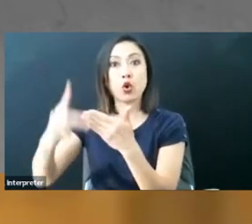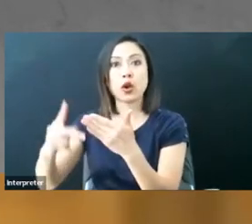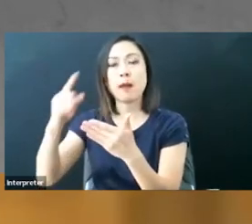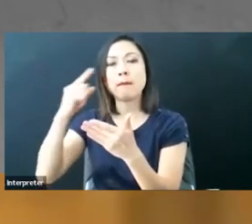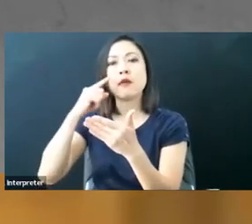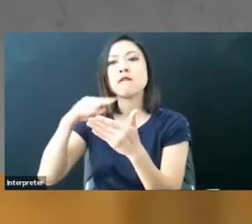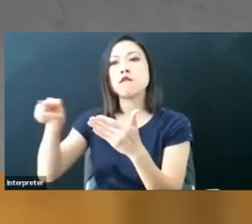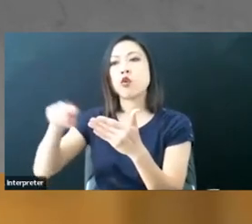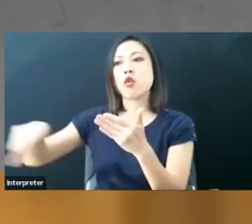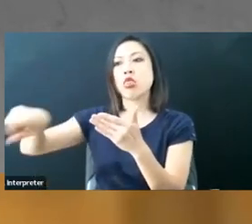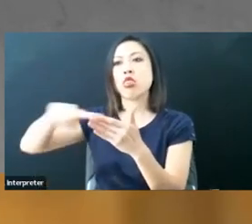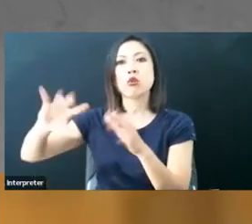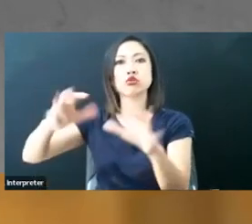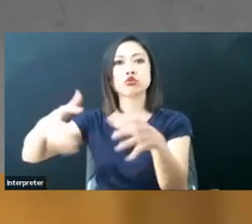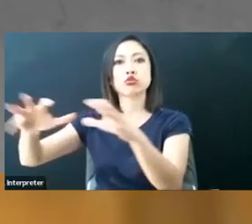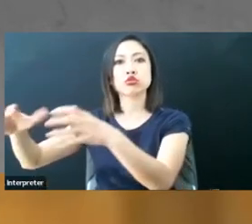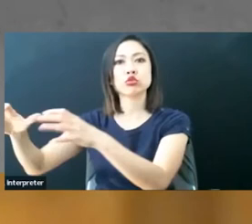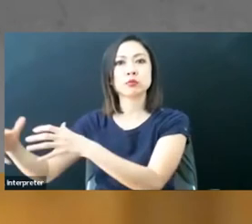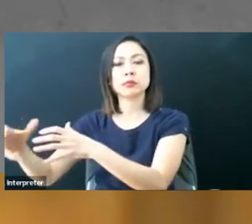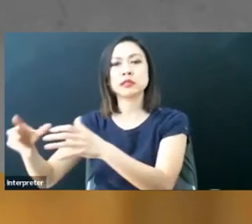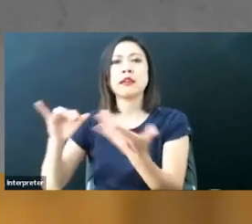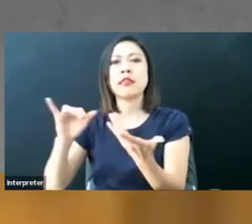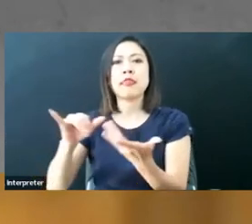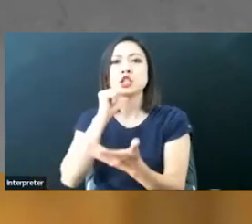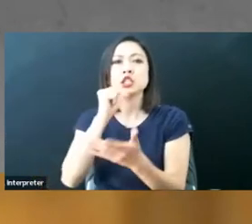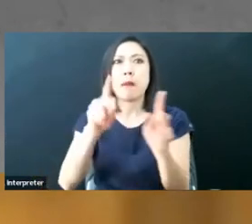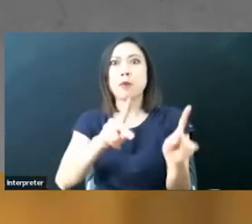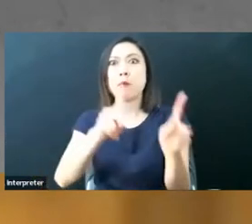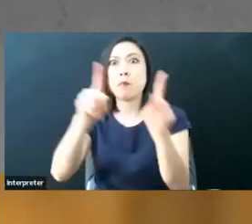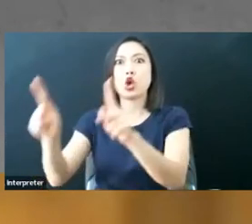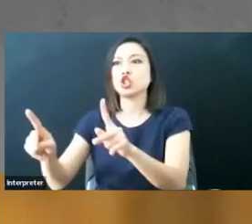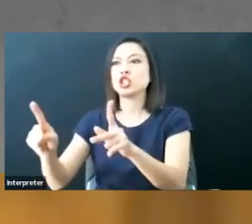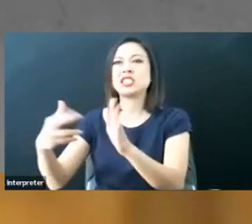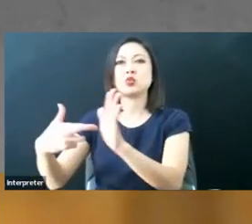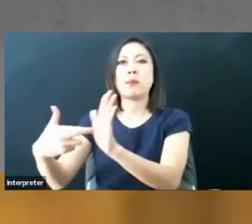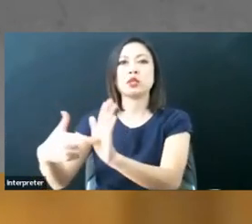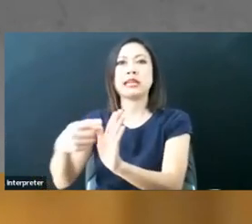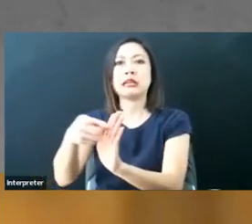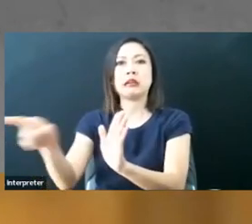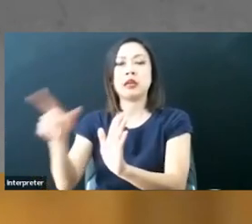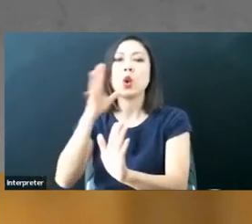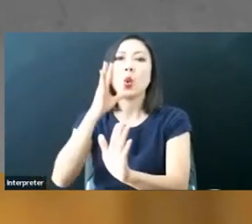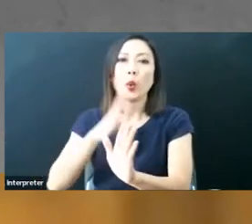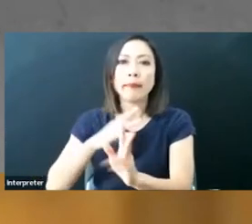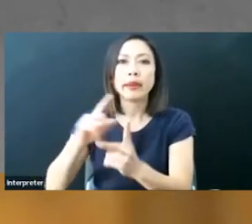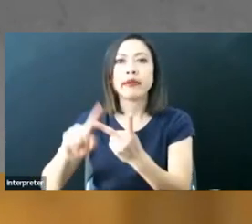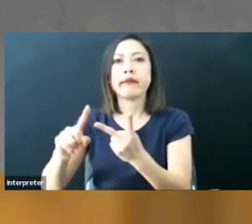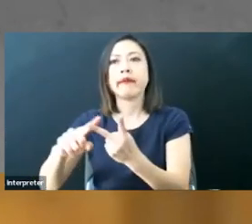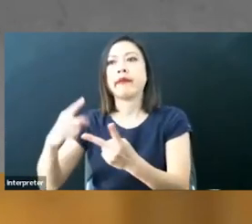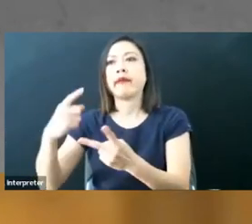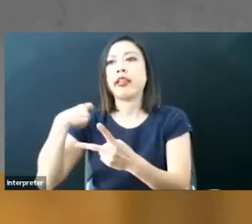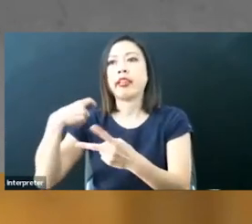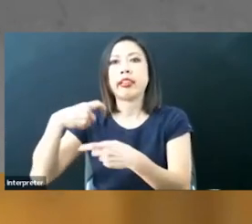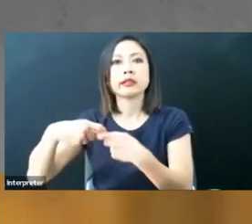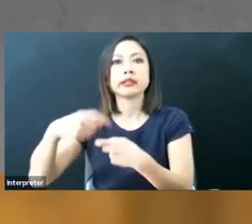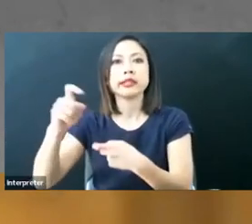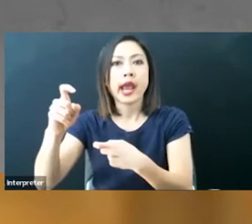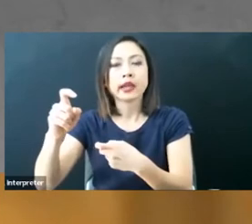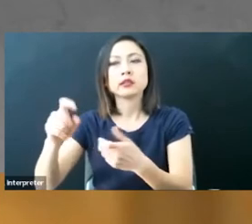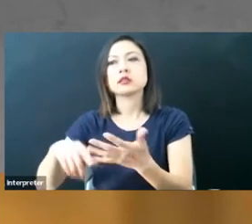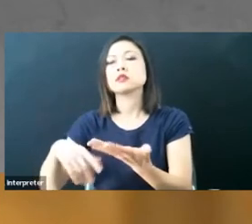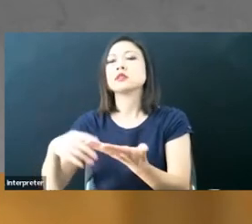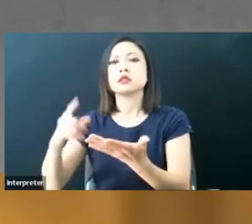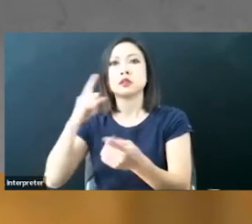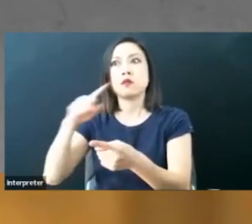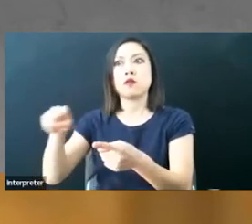disproportionately underrepresented groups, which is women, but also Black, Latinx, and others. And it's really about giving people in a short